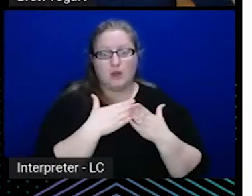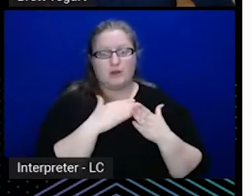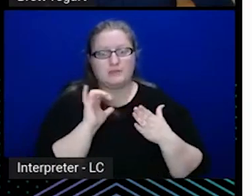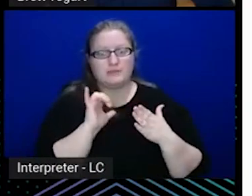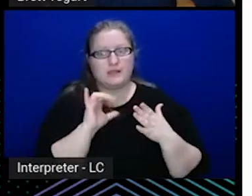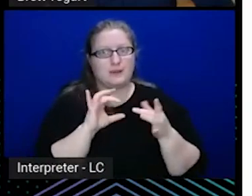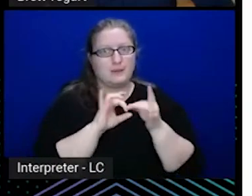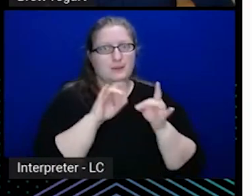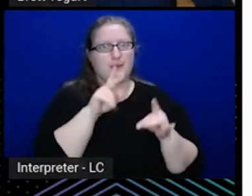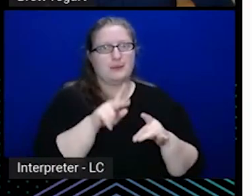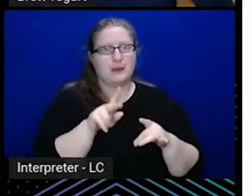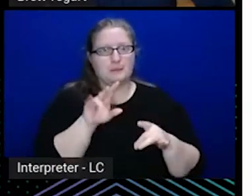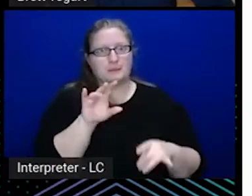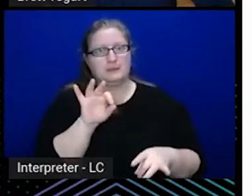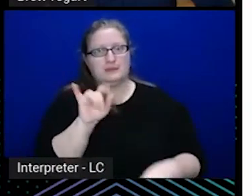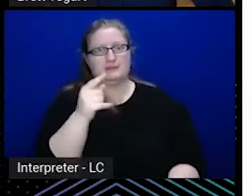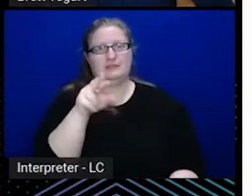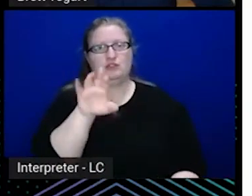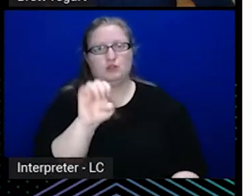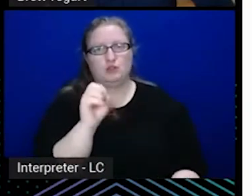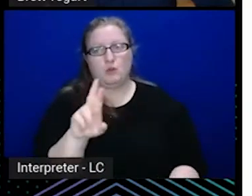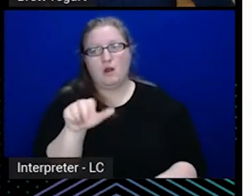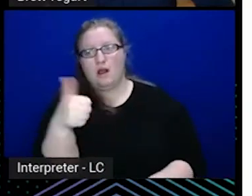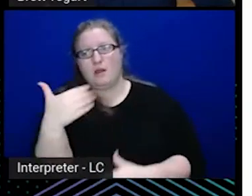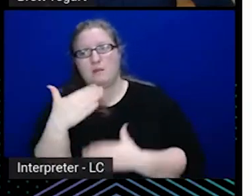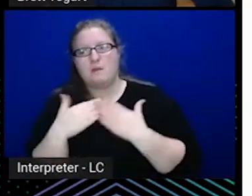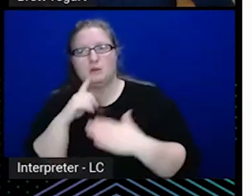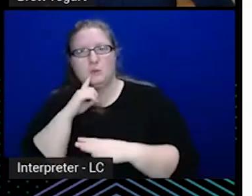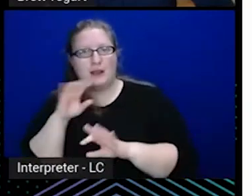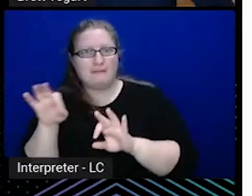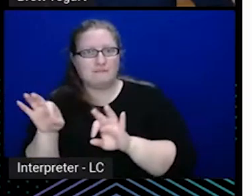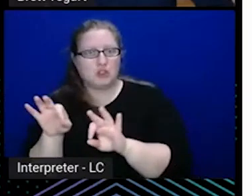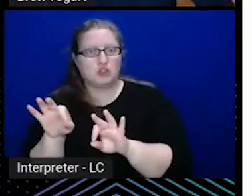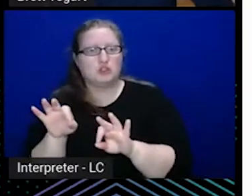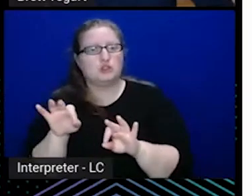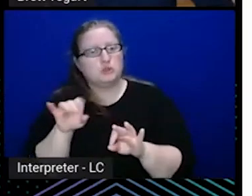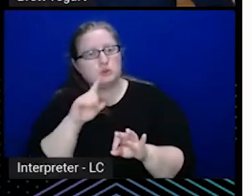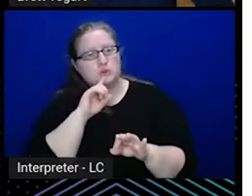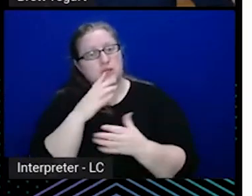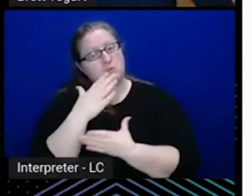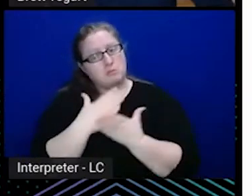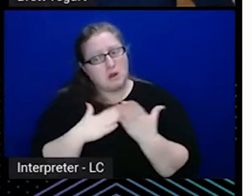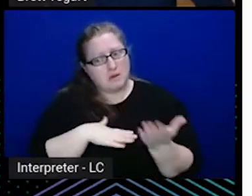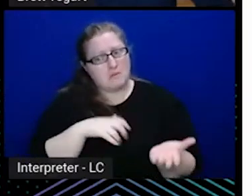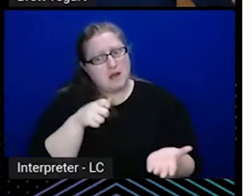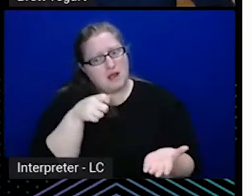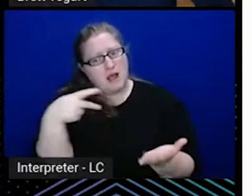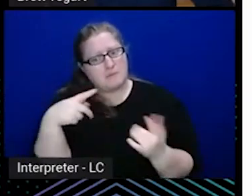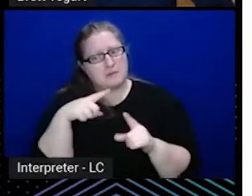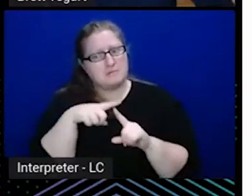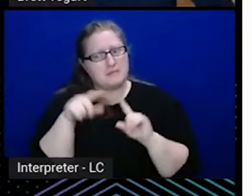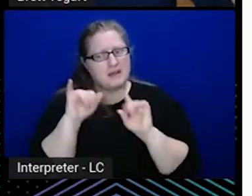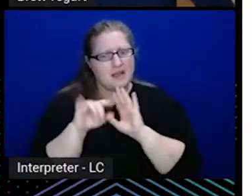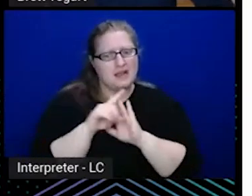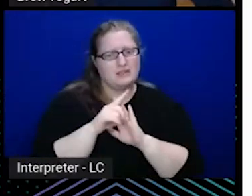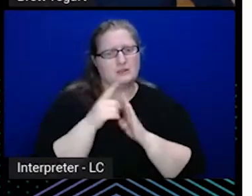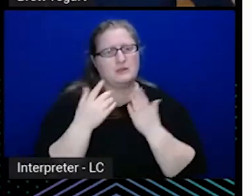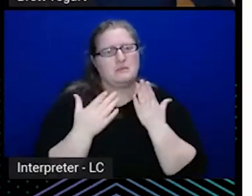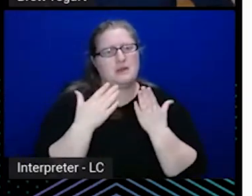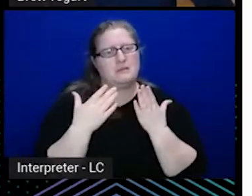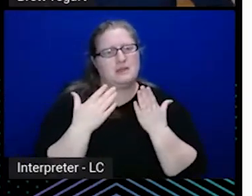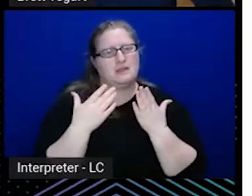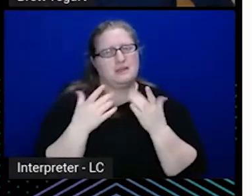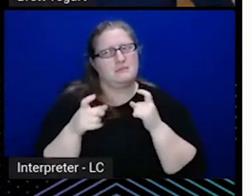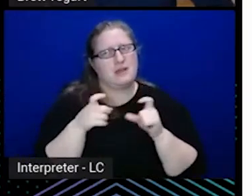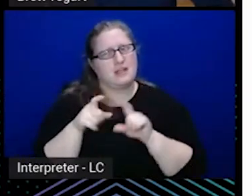role that is being used by my application, it's part of my application, but its identity maybe it shouldn't be managed there. So there's